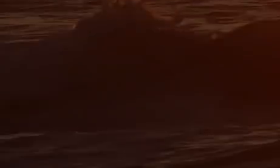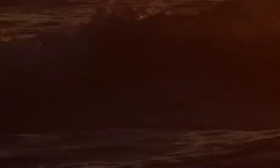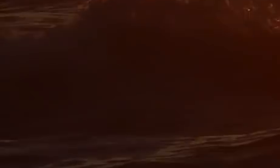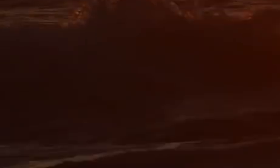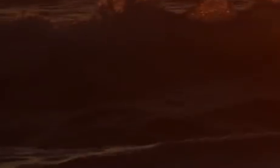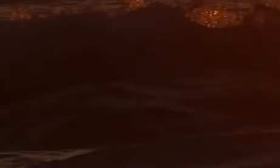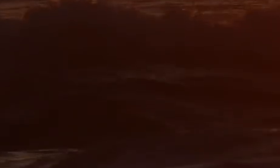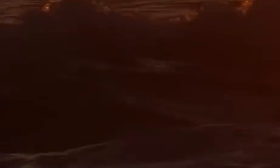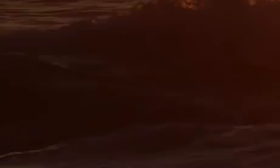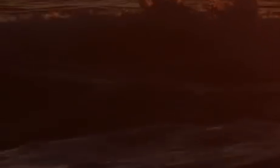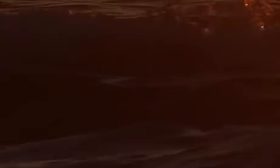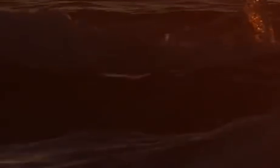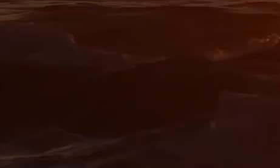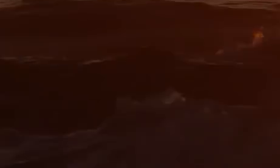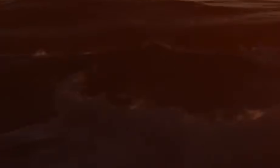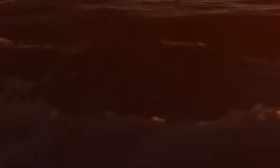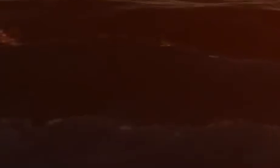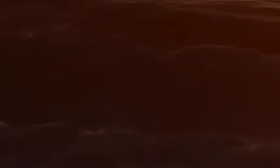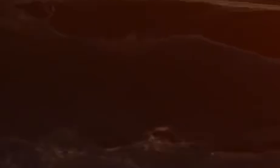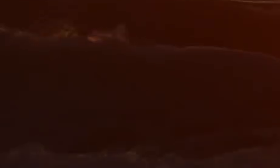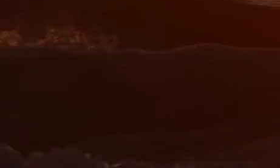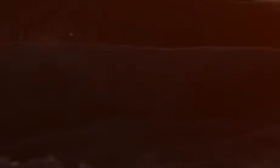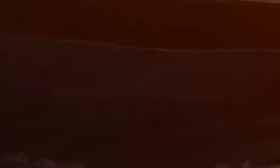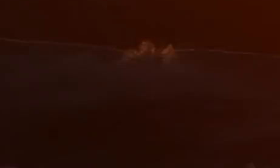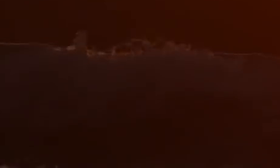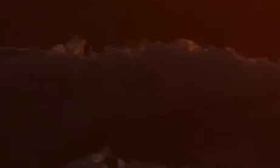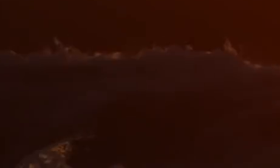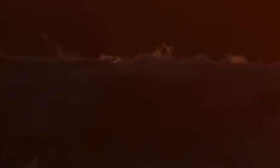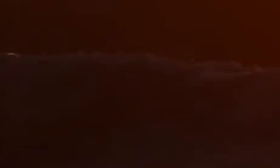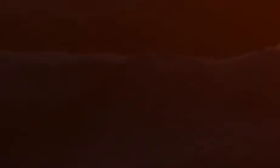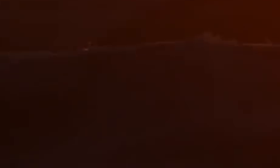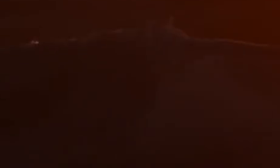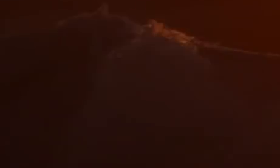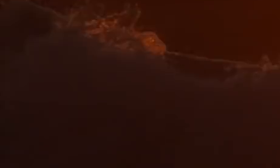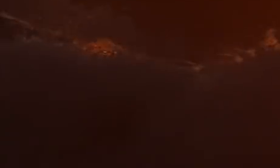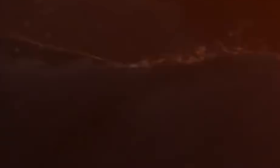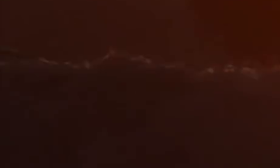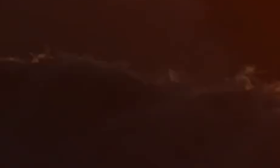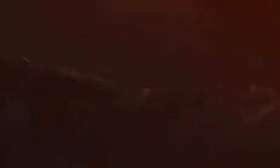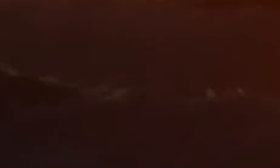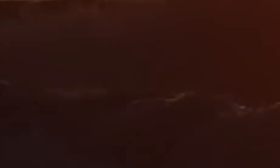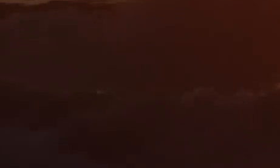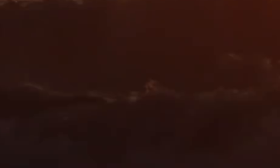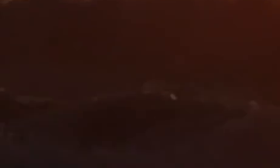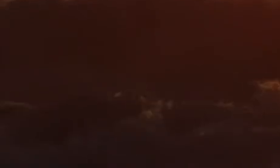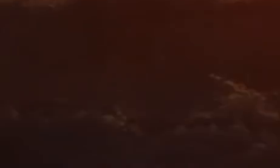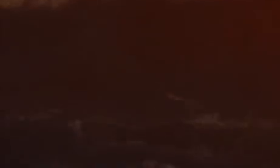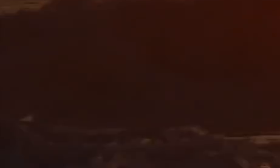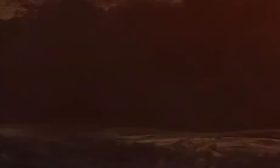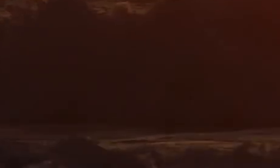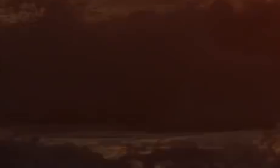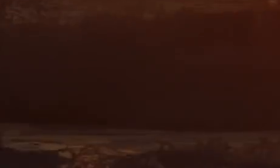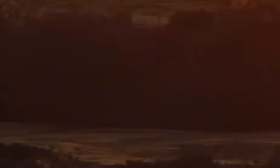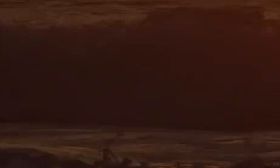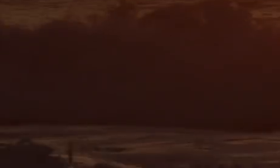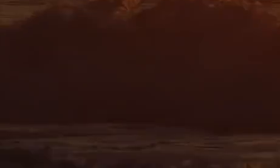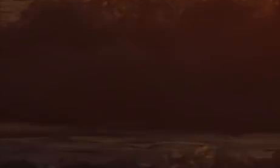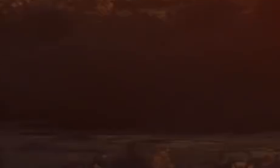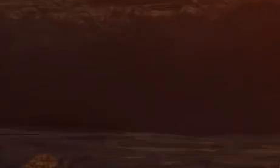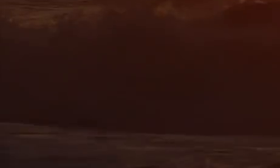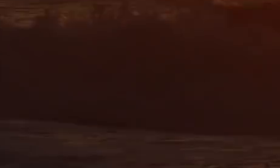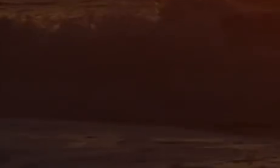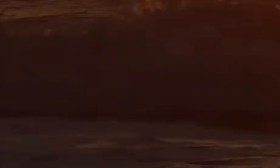Nade Ali, Nade Ali, Nade Aliyan, Mazharal Ajaib, Tajidduhu